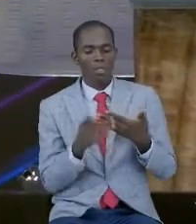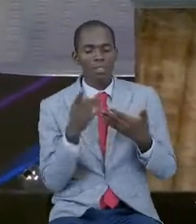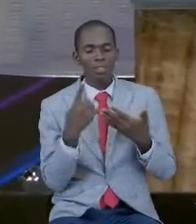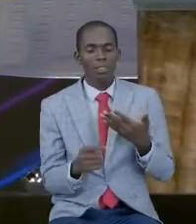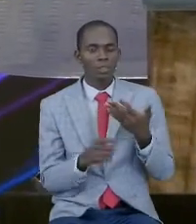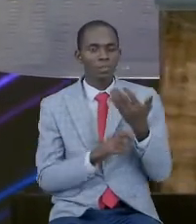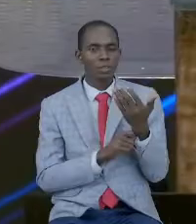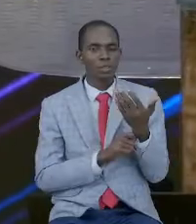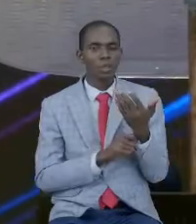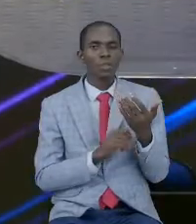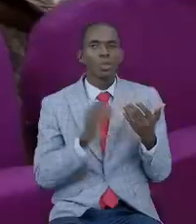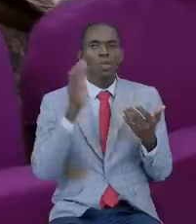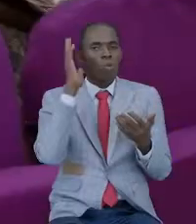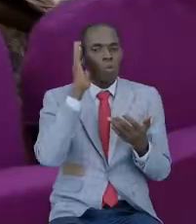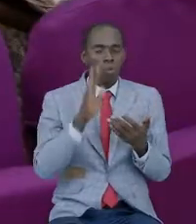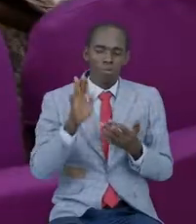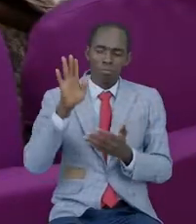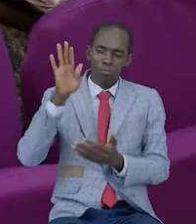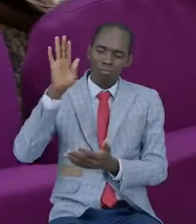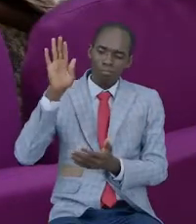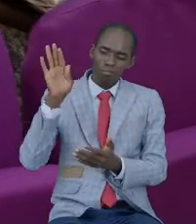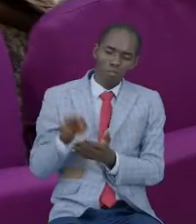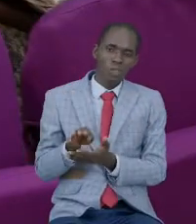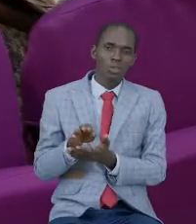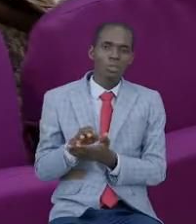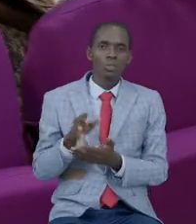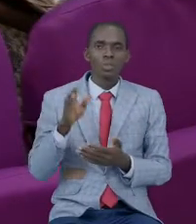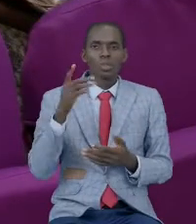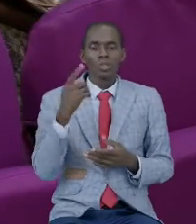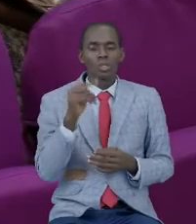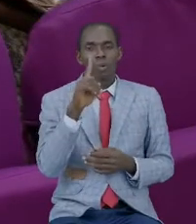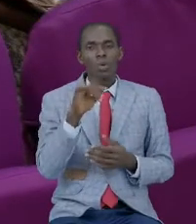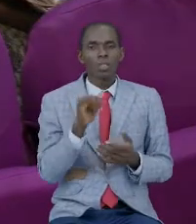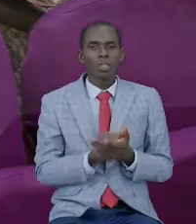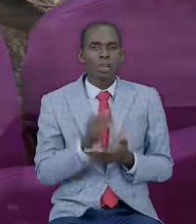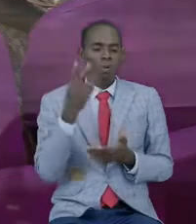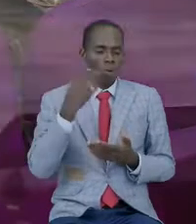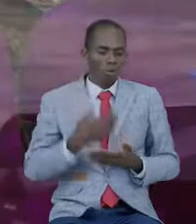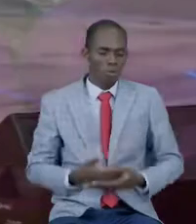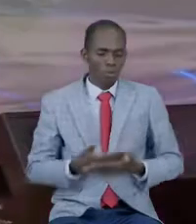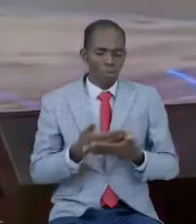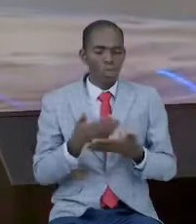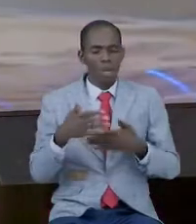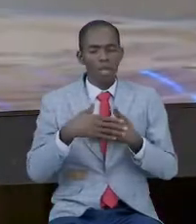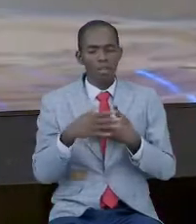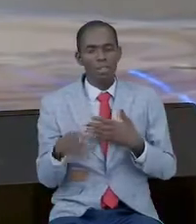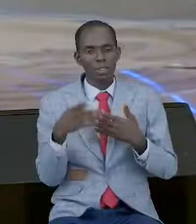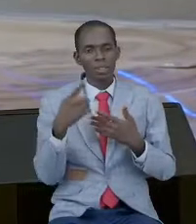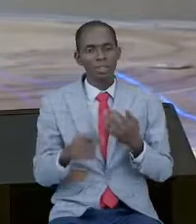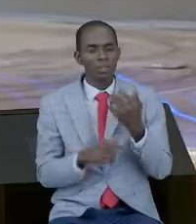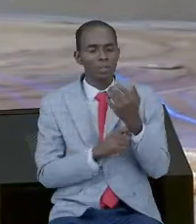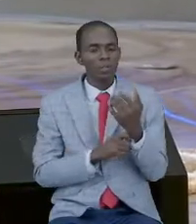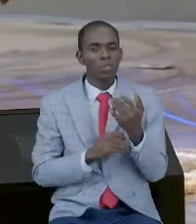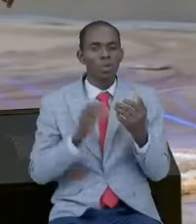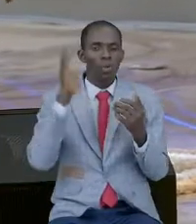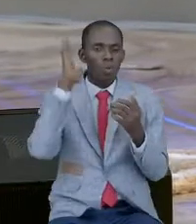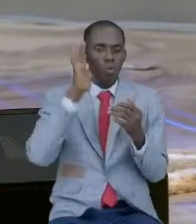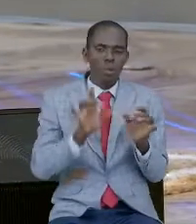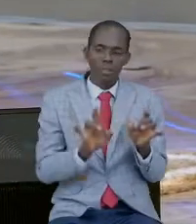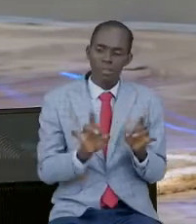will ridicule. The one born after the flesh will